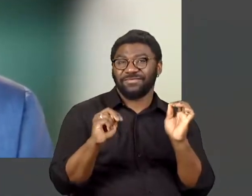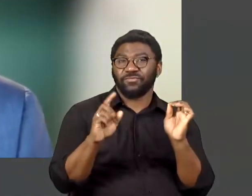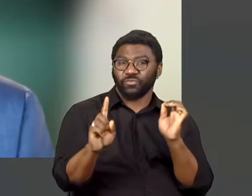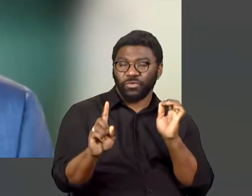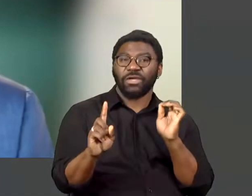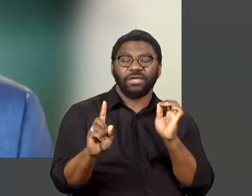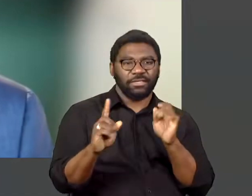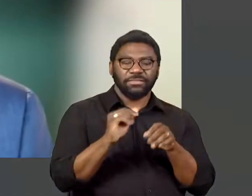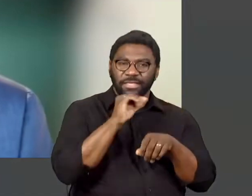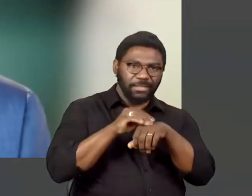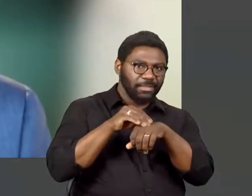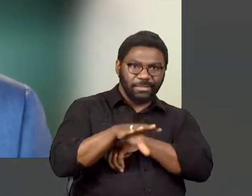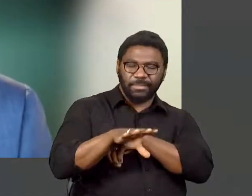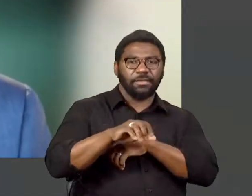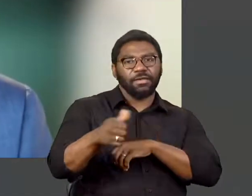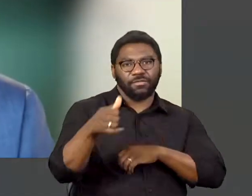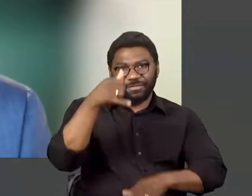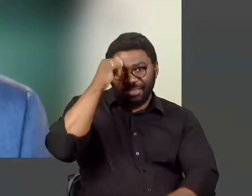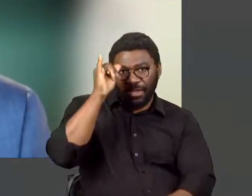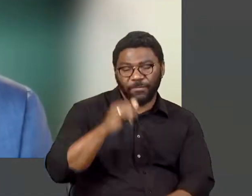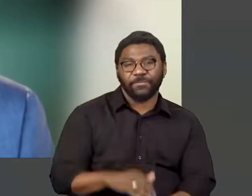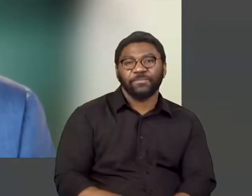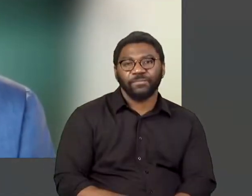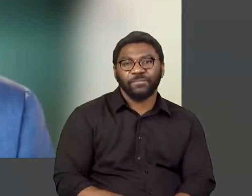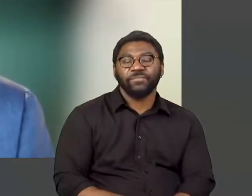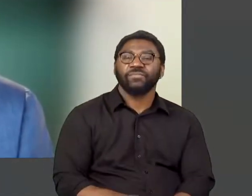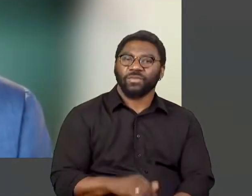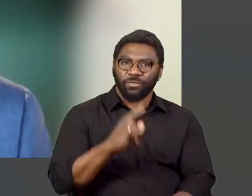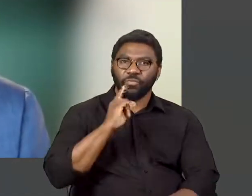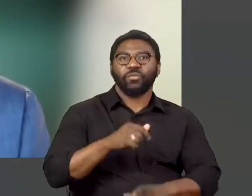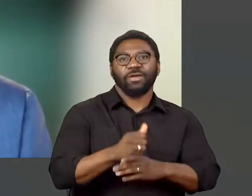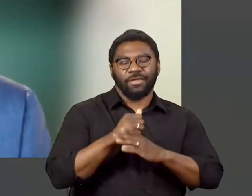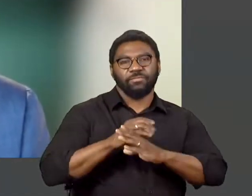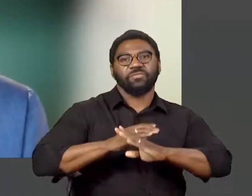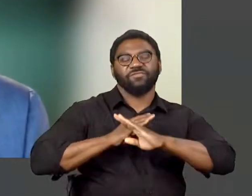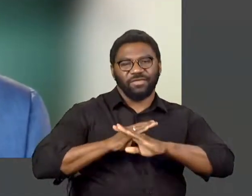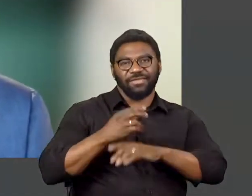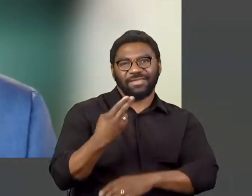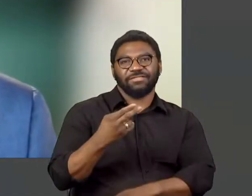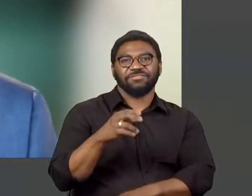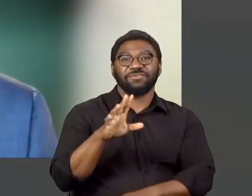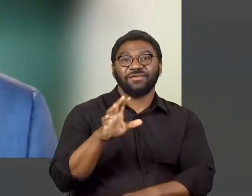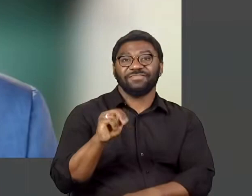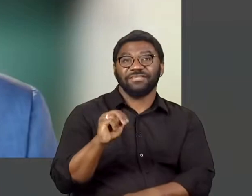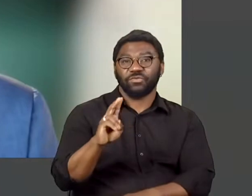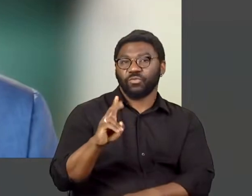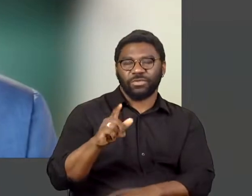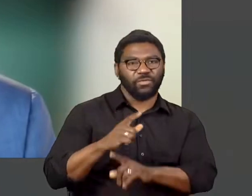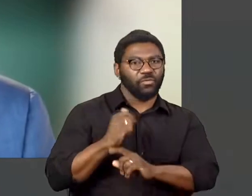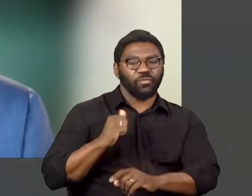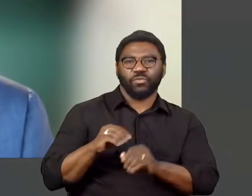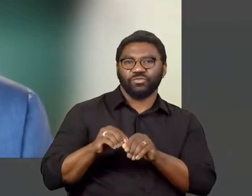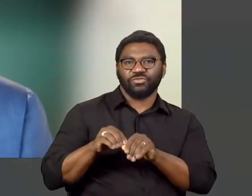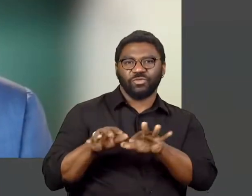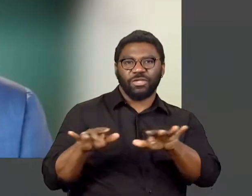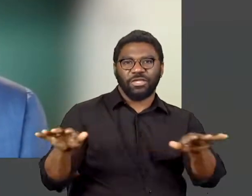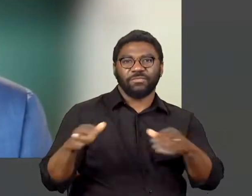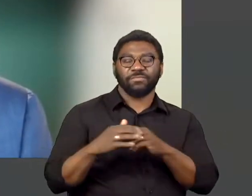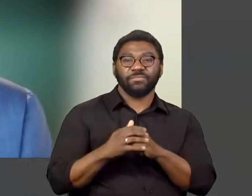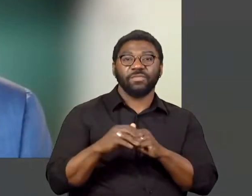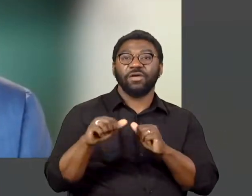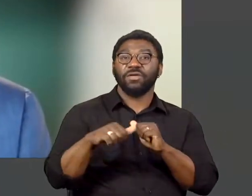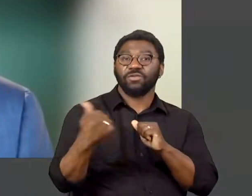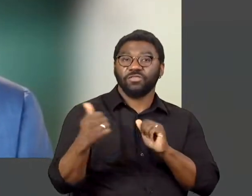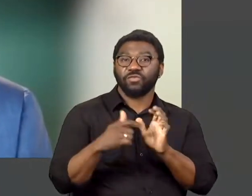new herd they might join. This is going to help prevent H5N1 from spreading. Another part of the federal order is a requirement that